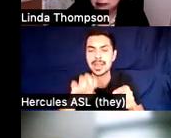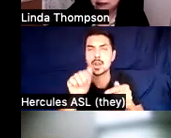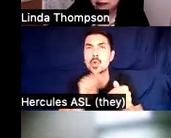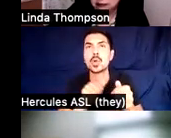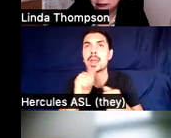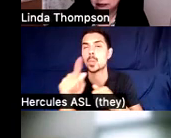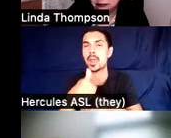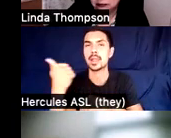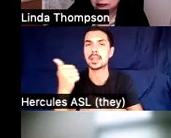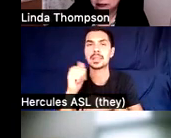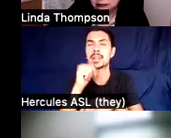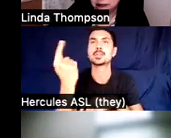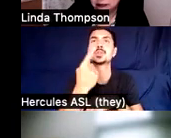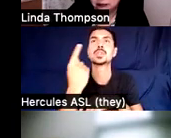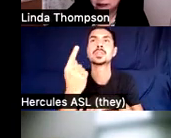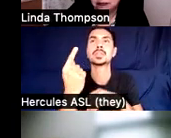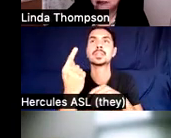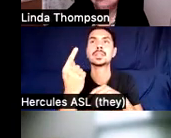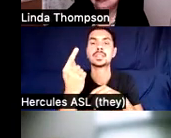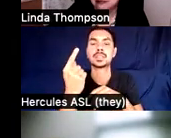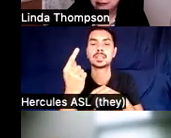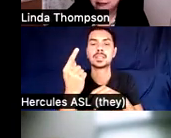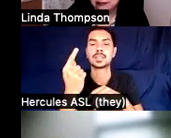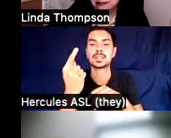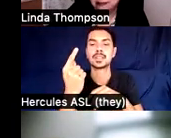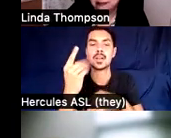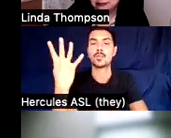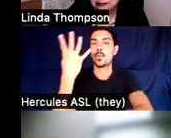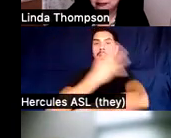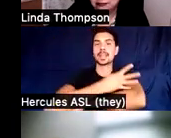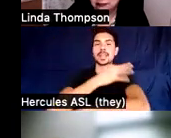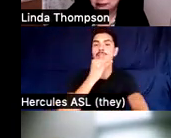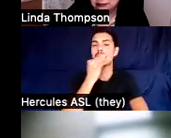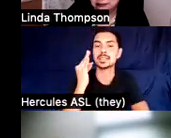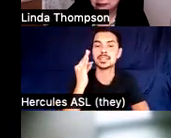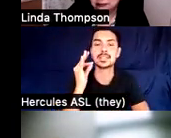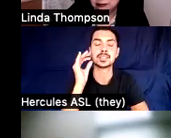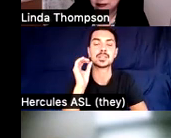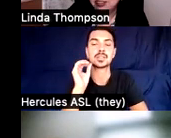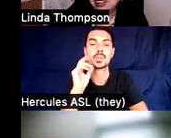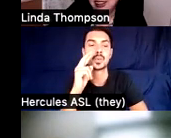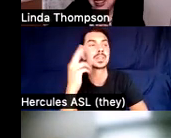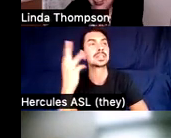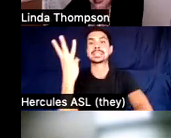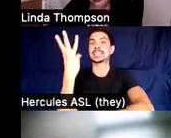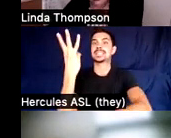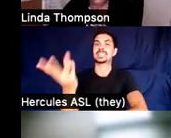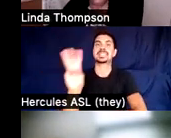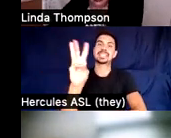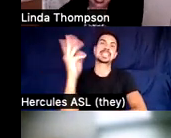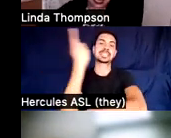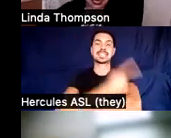doesn't have to be a 4-day fast or, you know, a 6-hour sweat lodge. It can be as simple